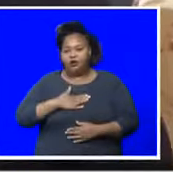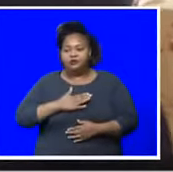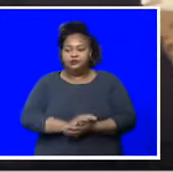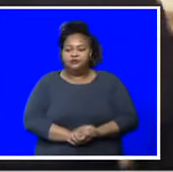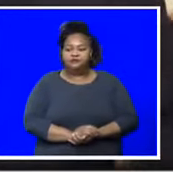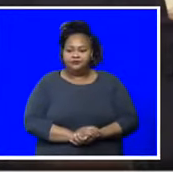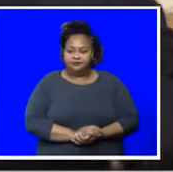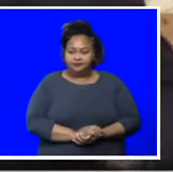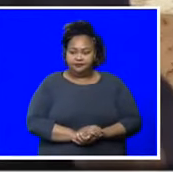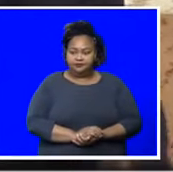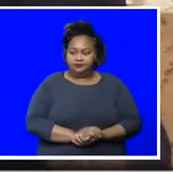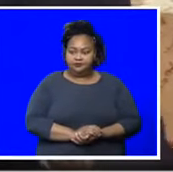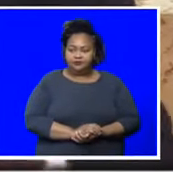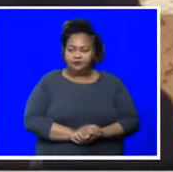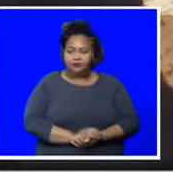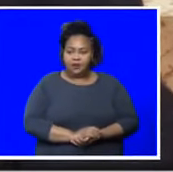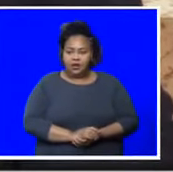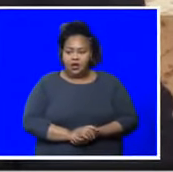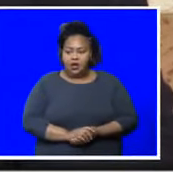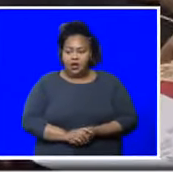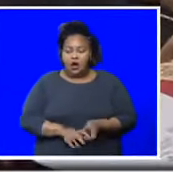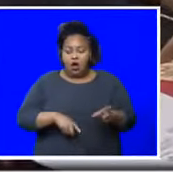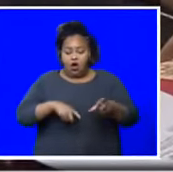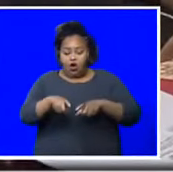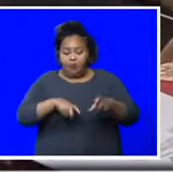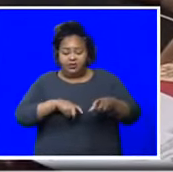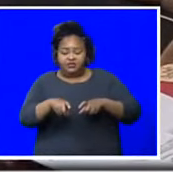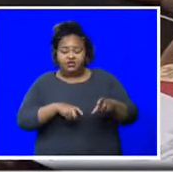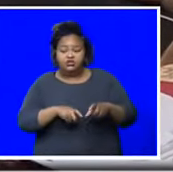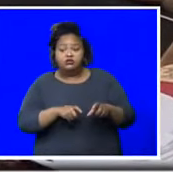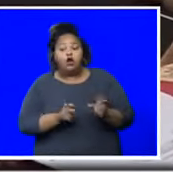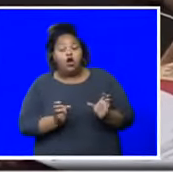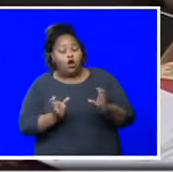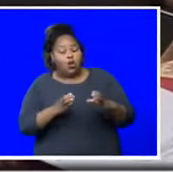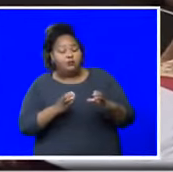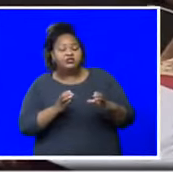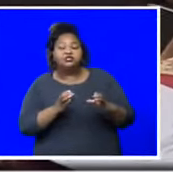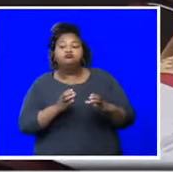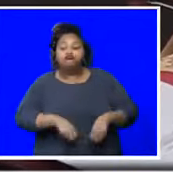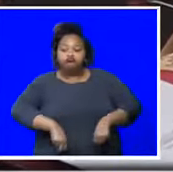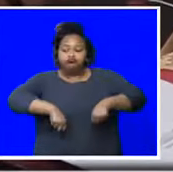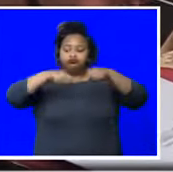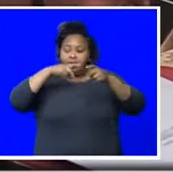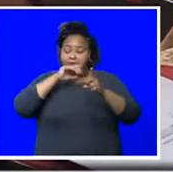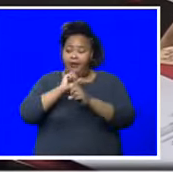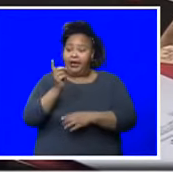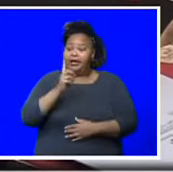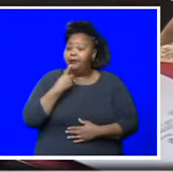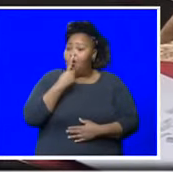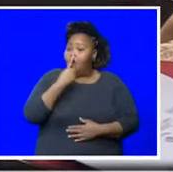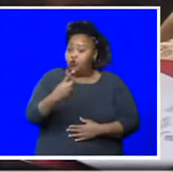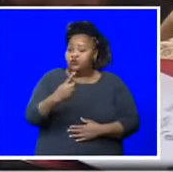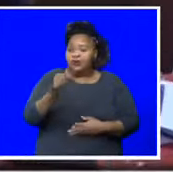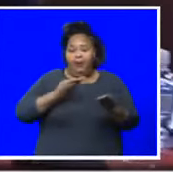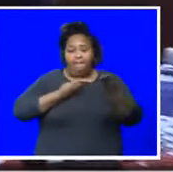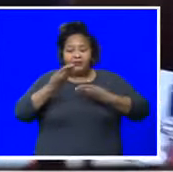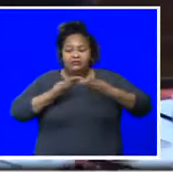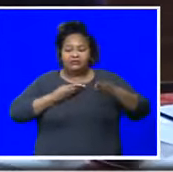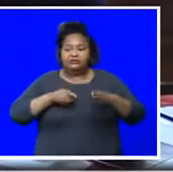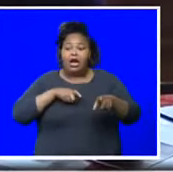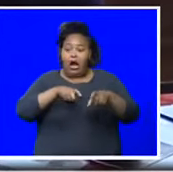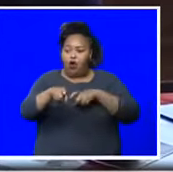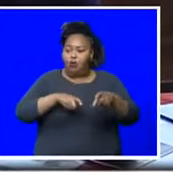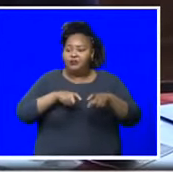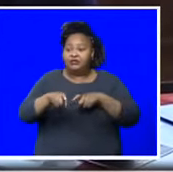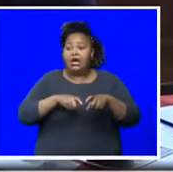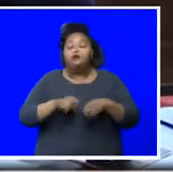umphathi welibandla etekuchuzelana eSwatini Competition Commission Muzi Dlamini uthe kuchuzelana lokuhle kubalulekile emabhizinisini